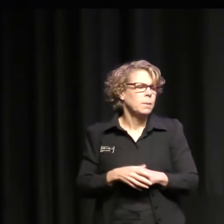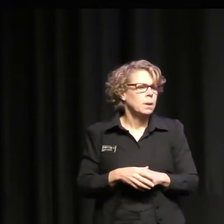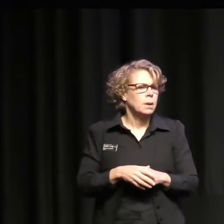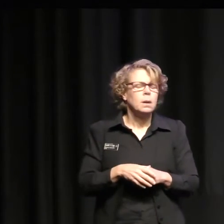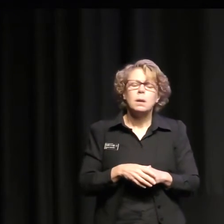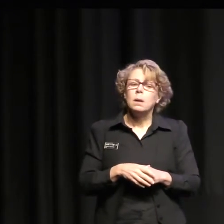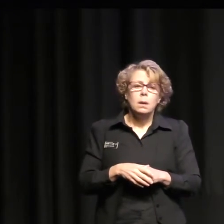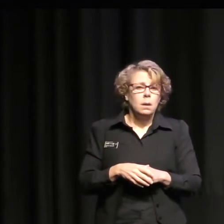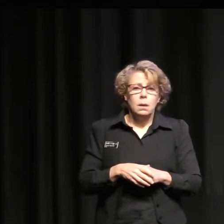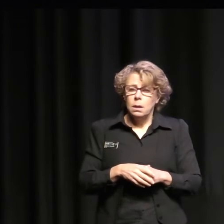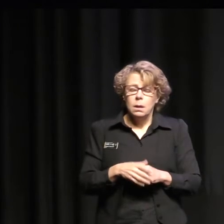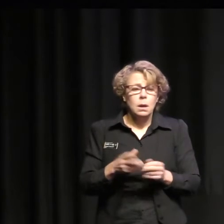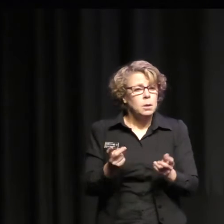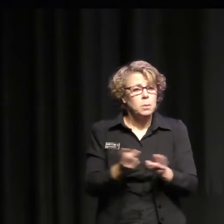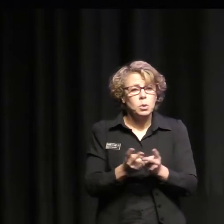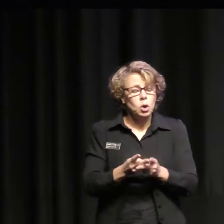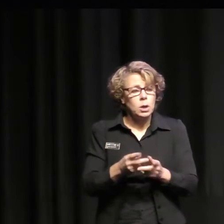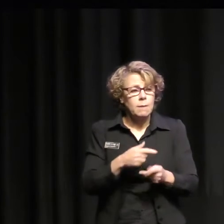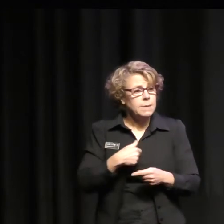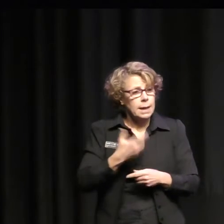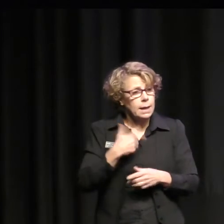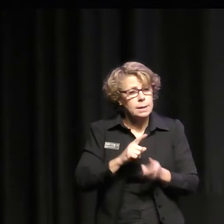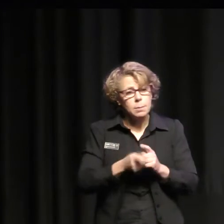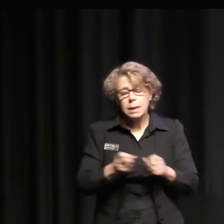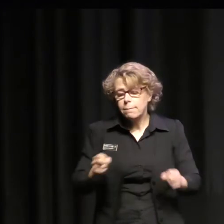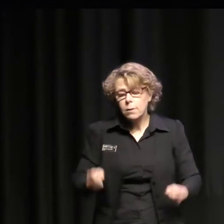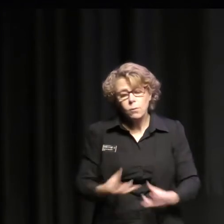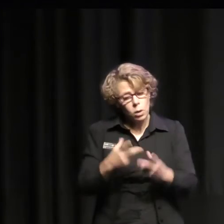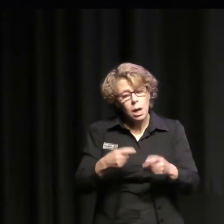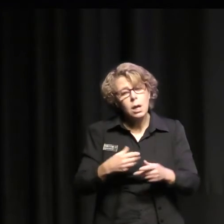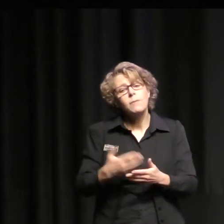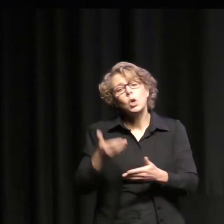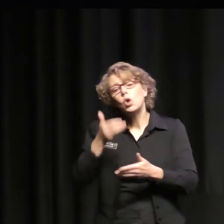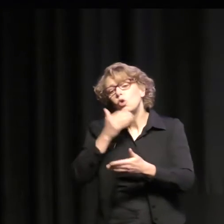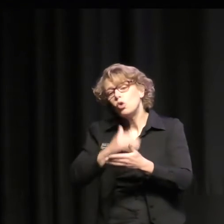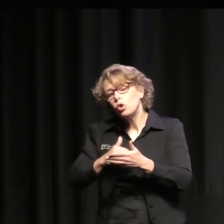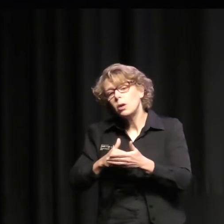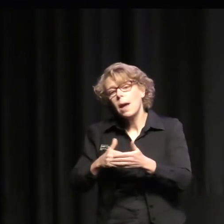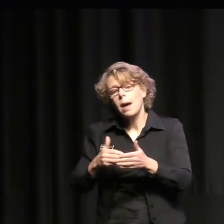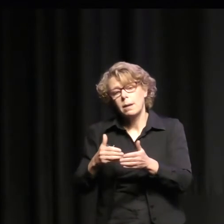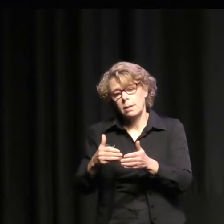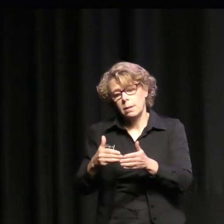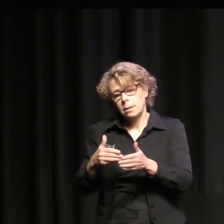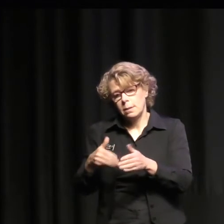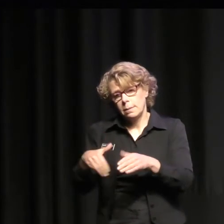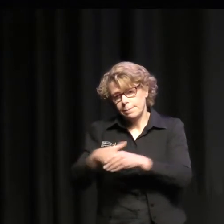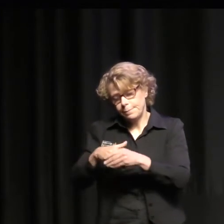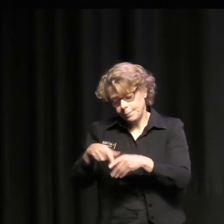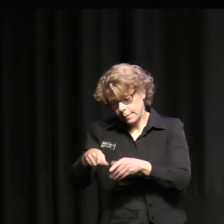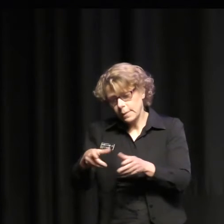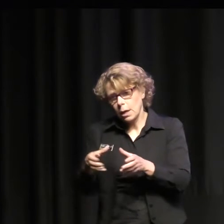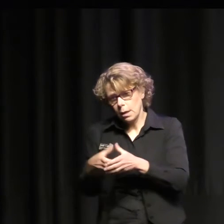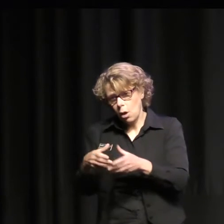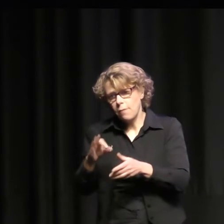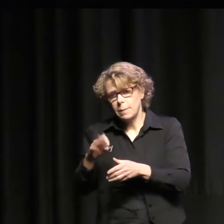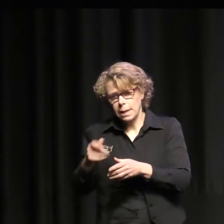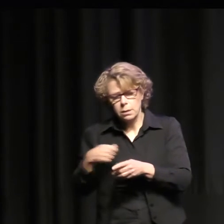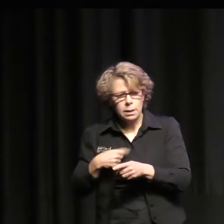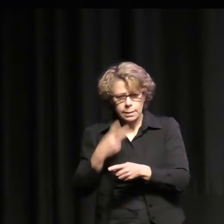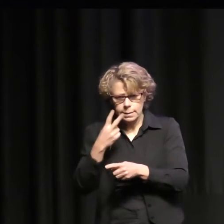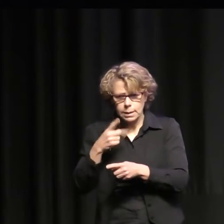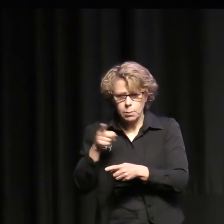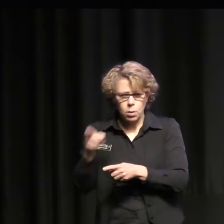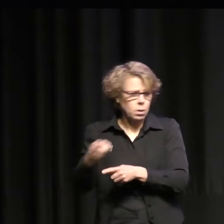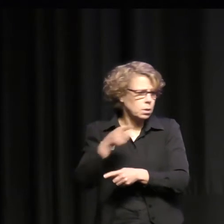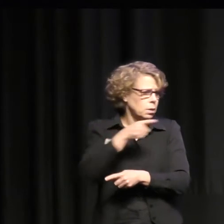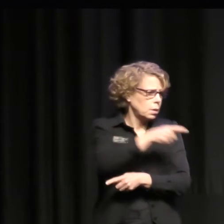Don't be surprised if a lot of the young part of the Precariat, the educated part, looking at the two choices,